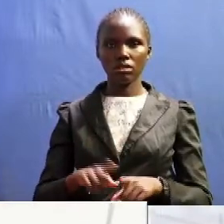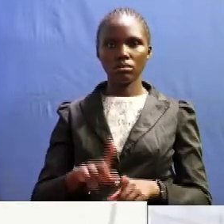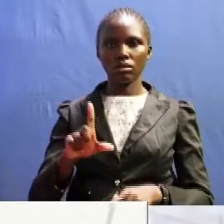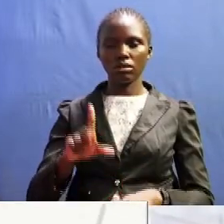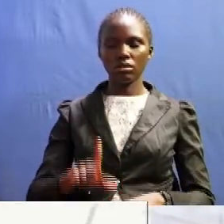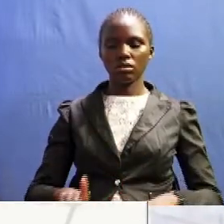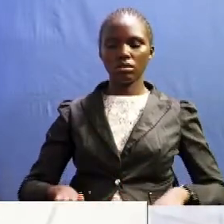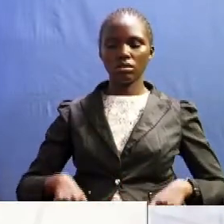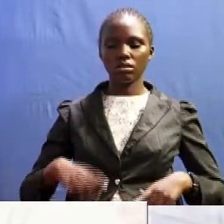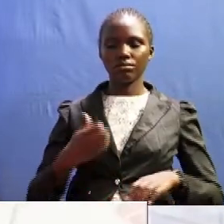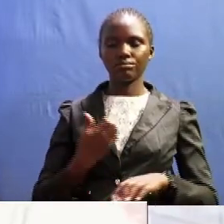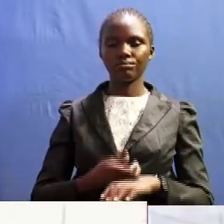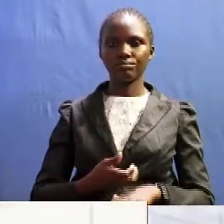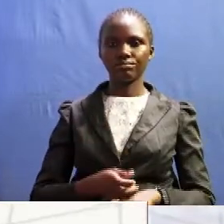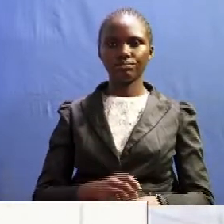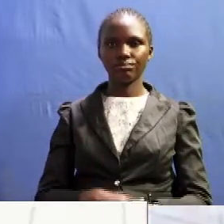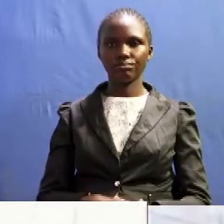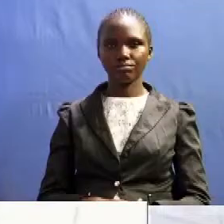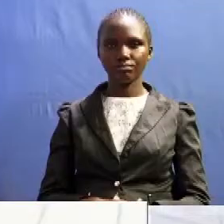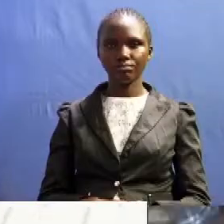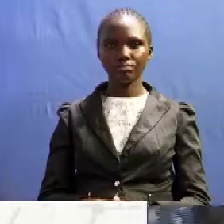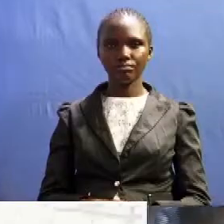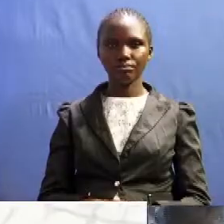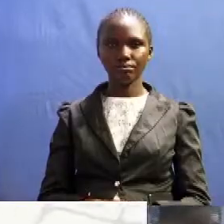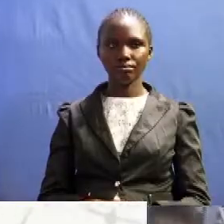cost of higher education.